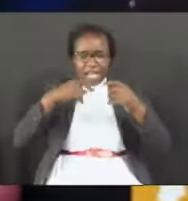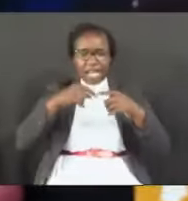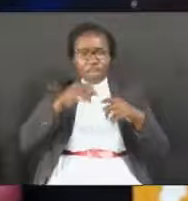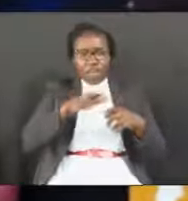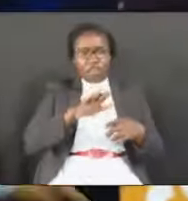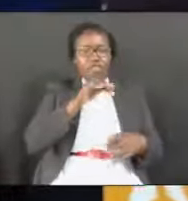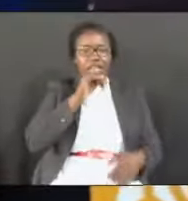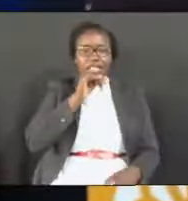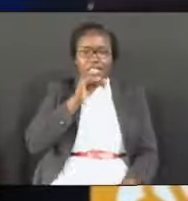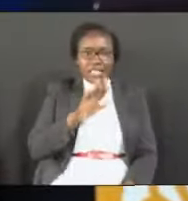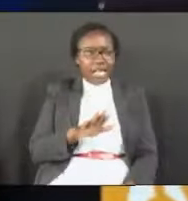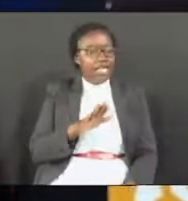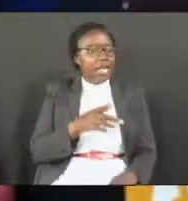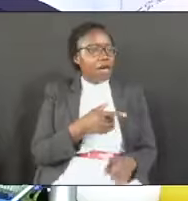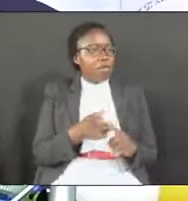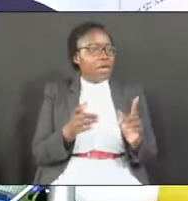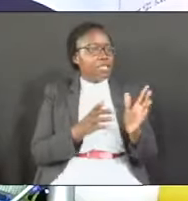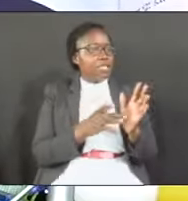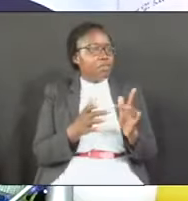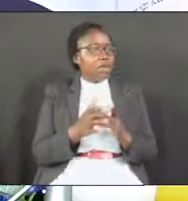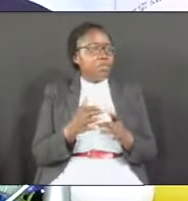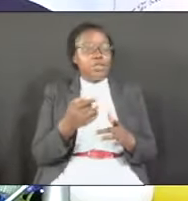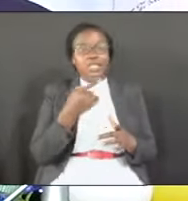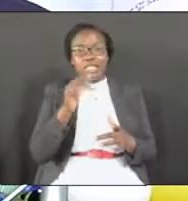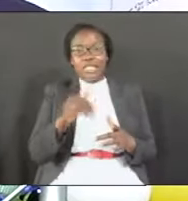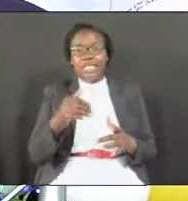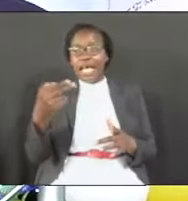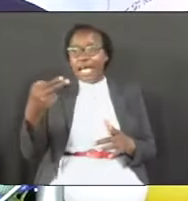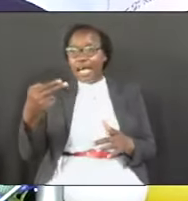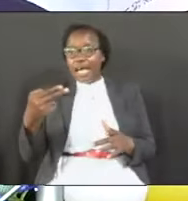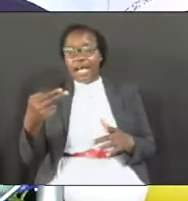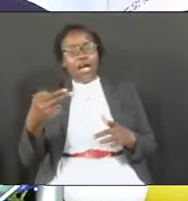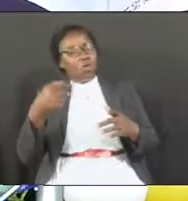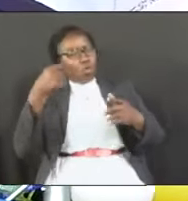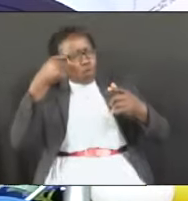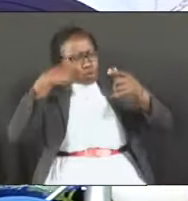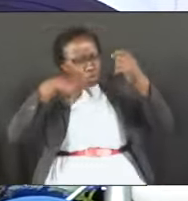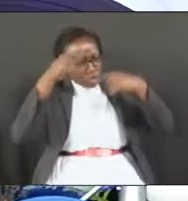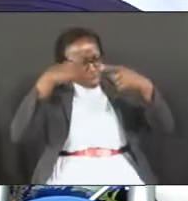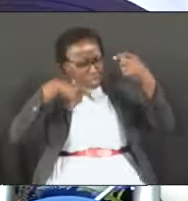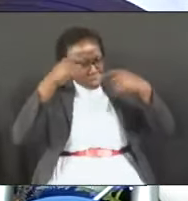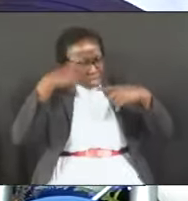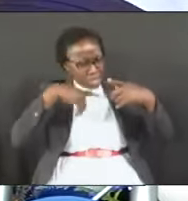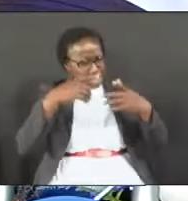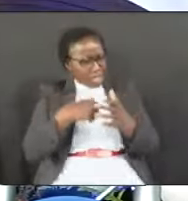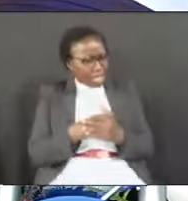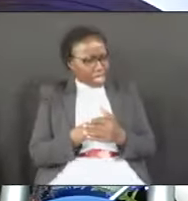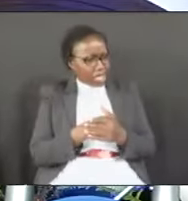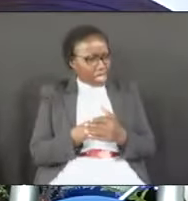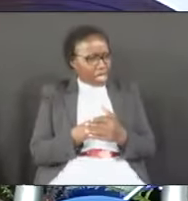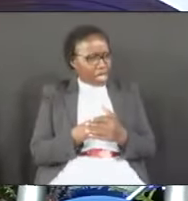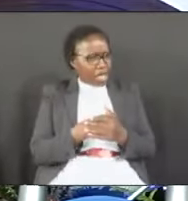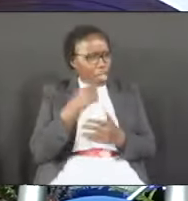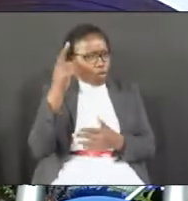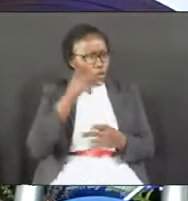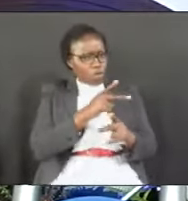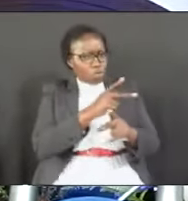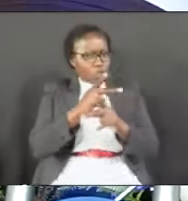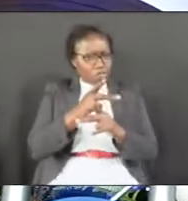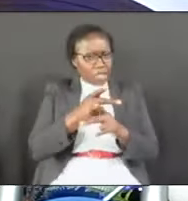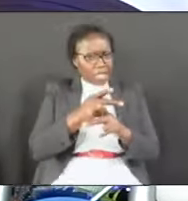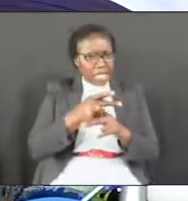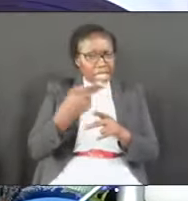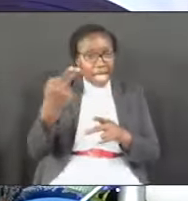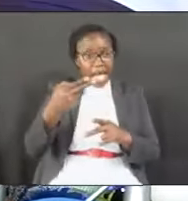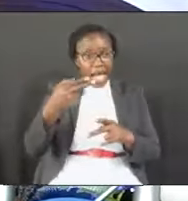Lord. But the Bible says, Hagar was crying. What prevented Hagar's cry from